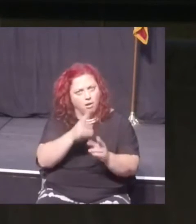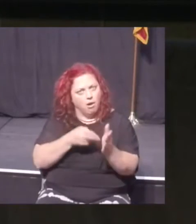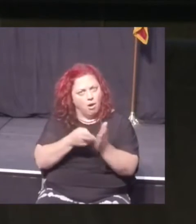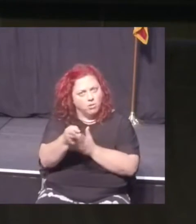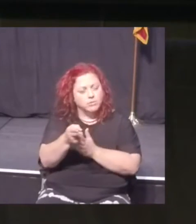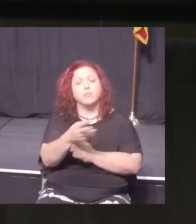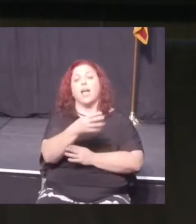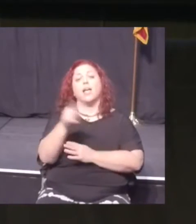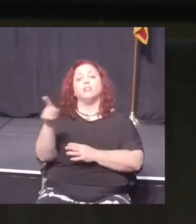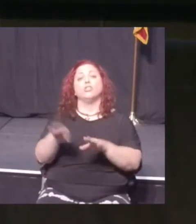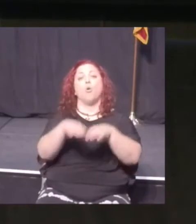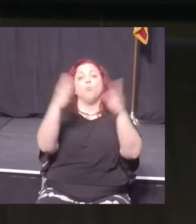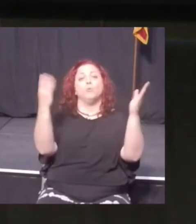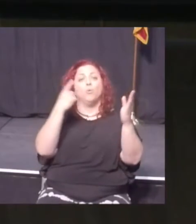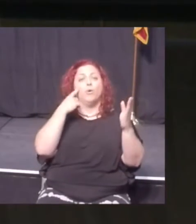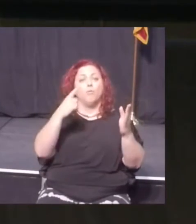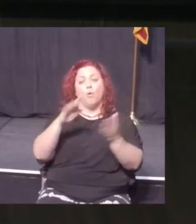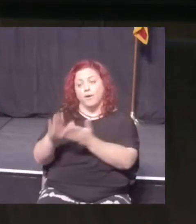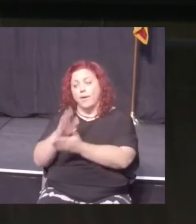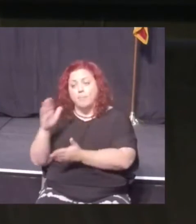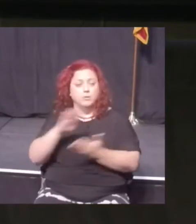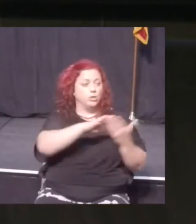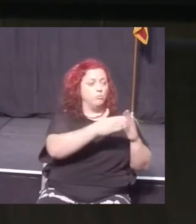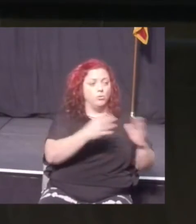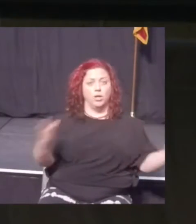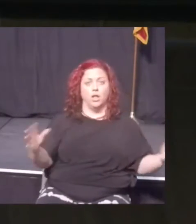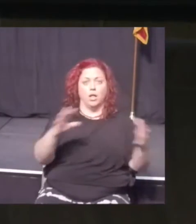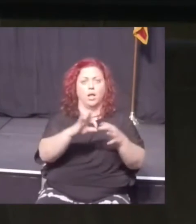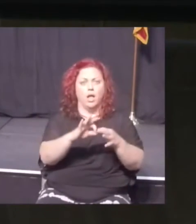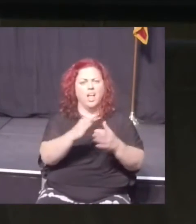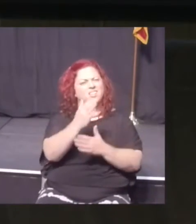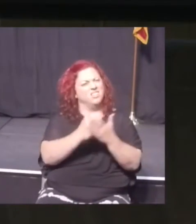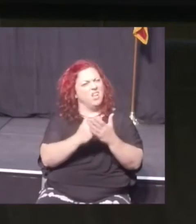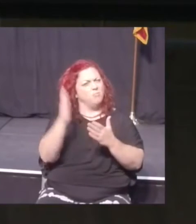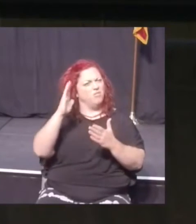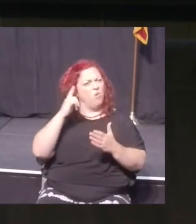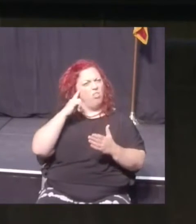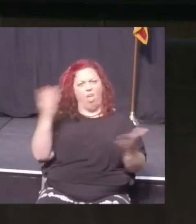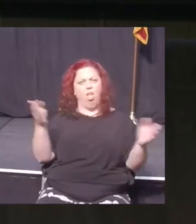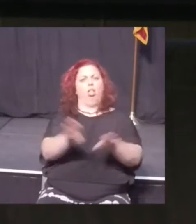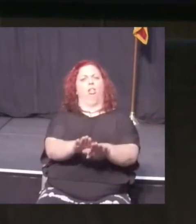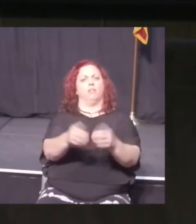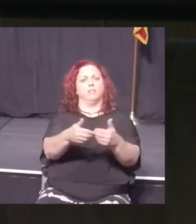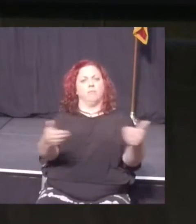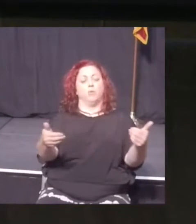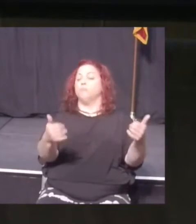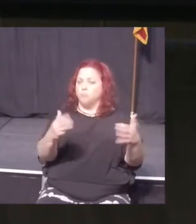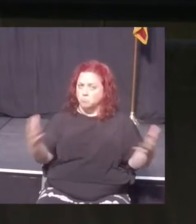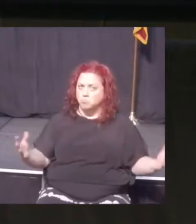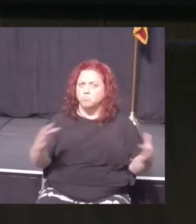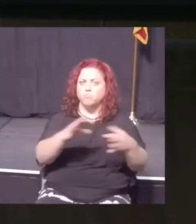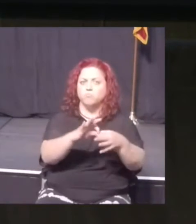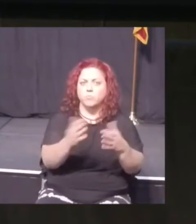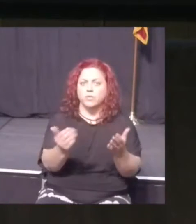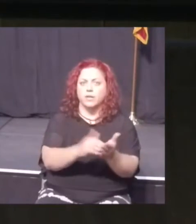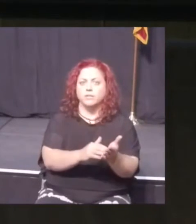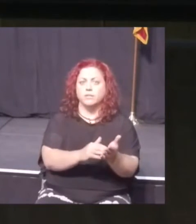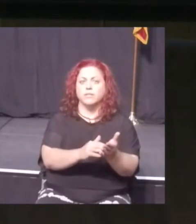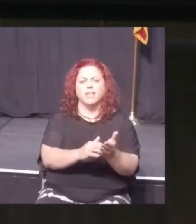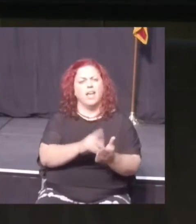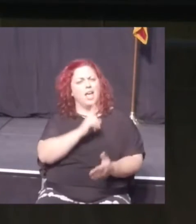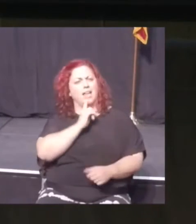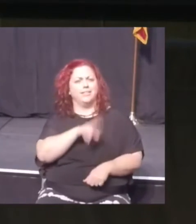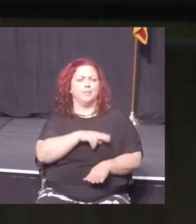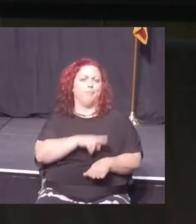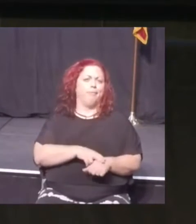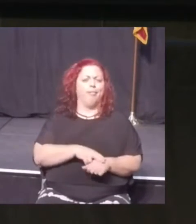doors to the campus and community that some sensed had been closed for a while. And in typical